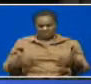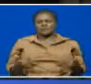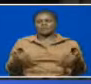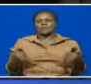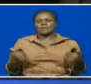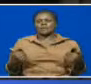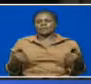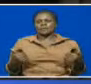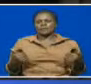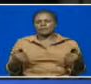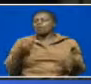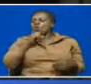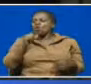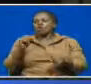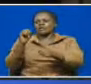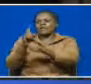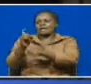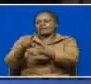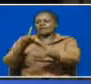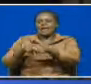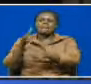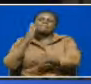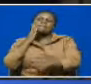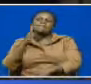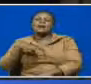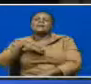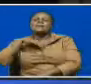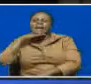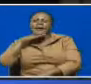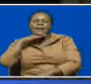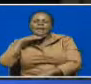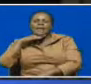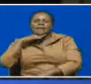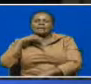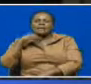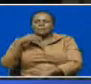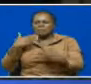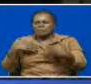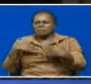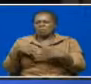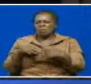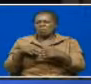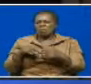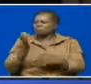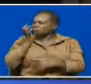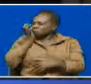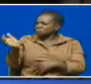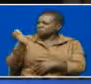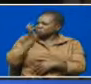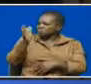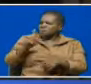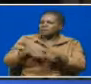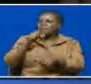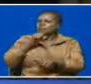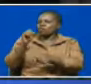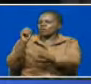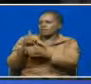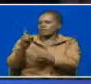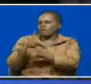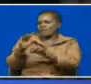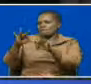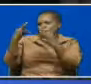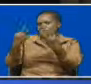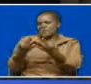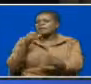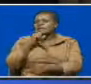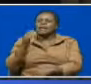was 11 when my mother died, and I faced rejection when I was 11 years of age by extended family.